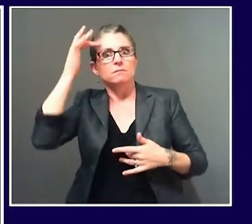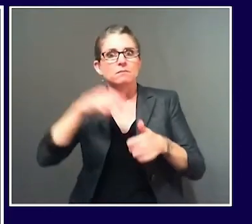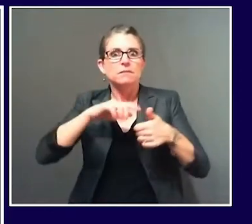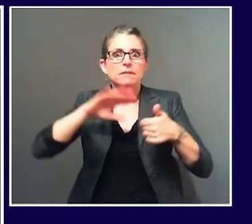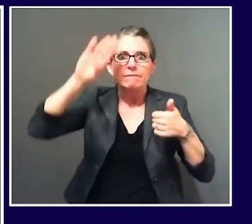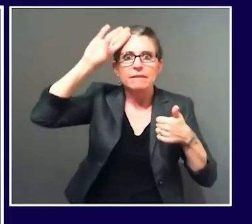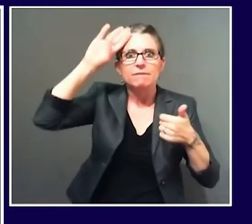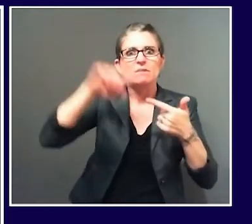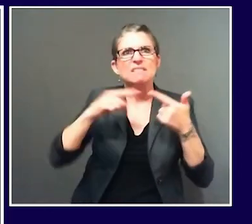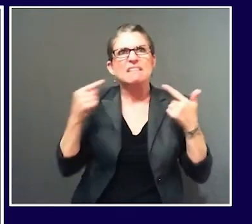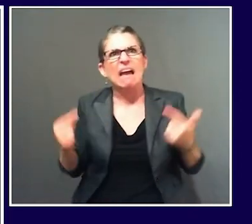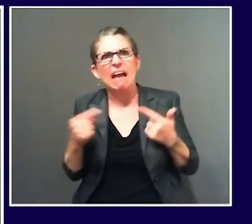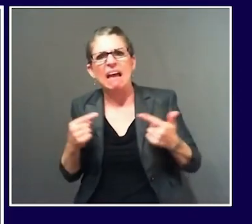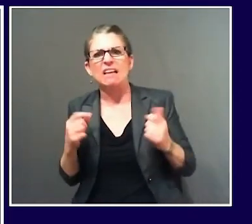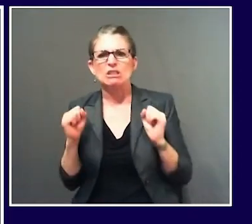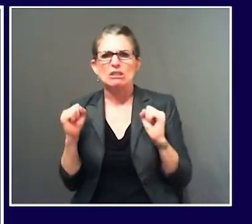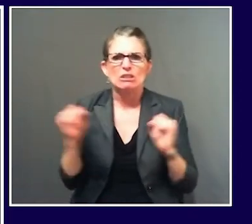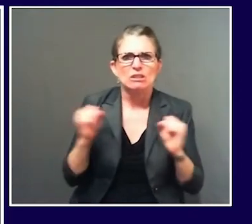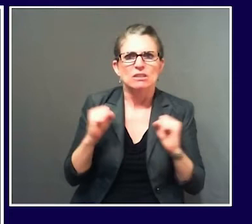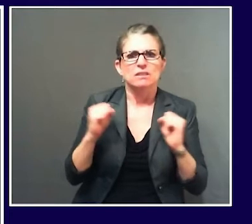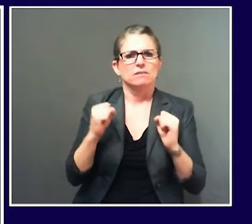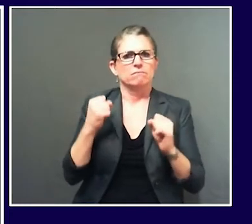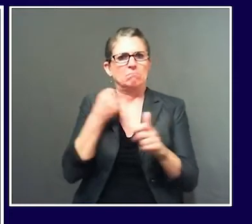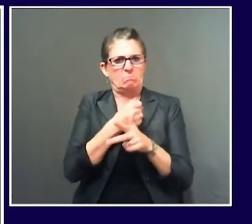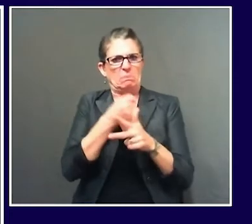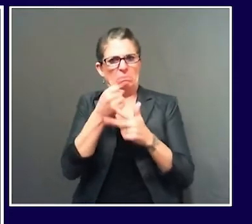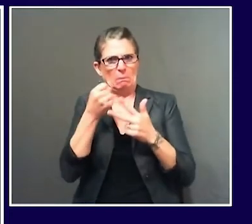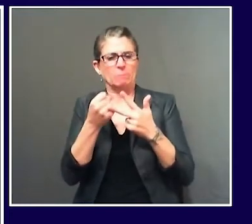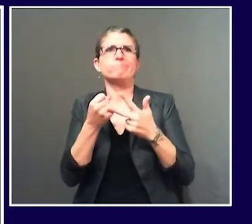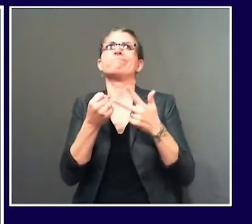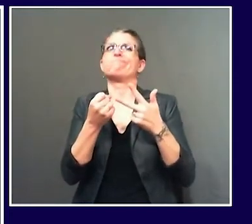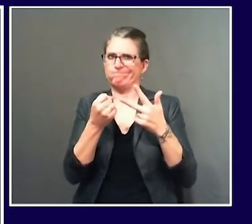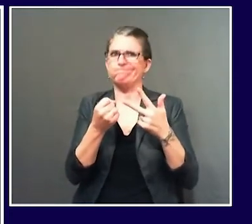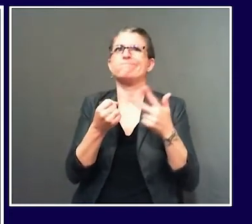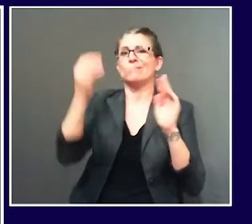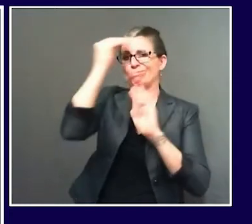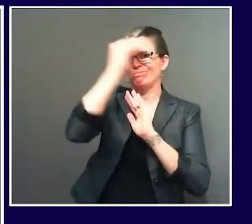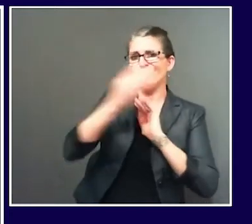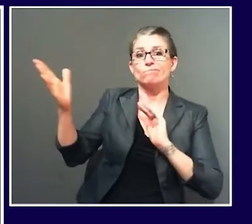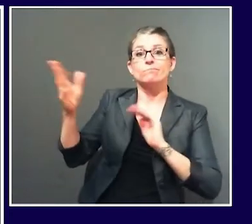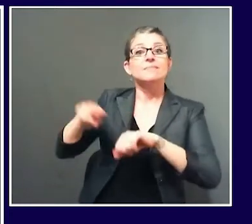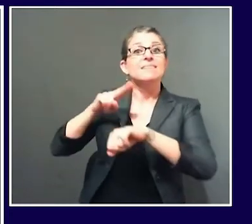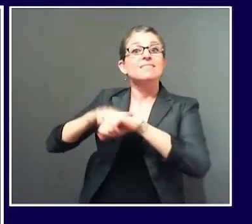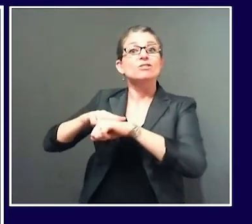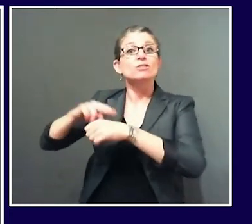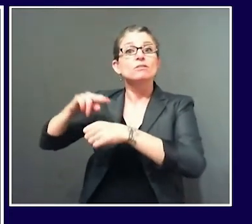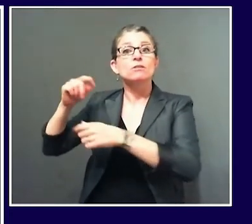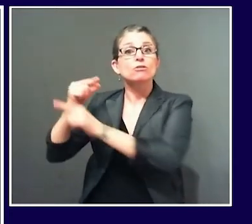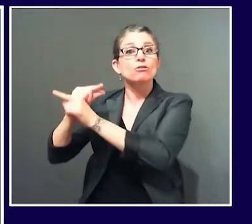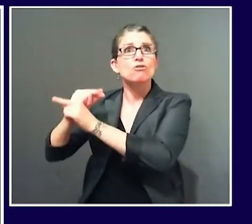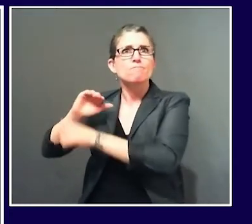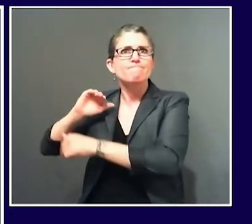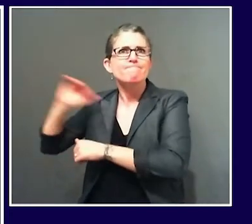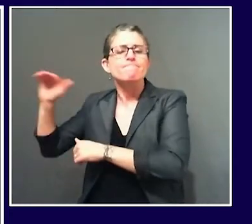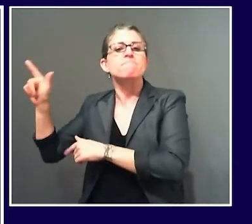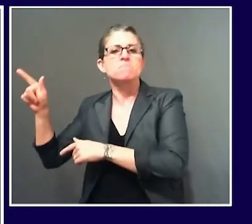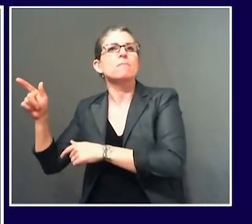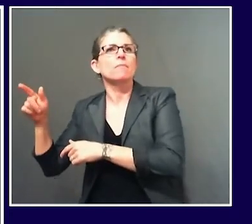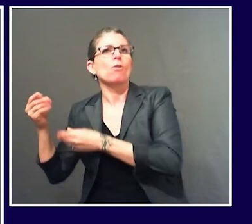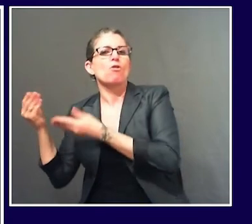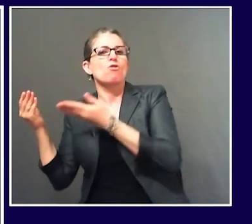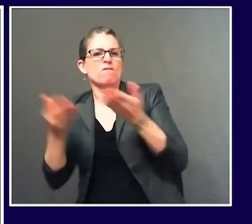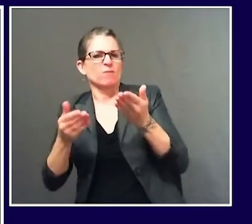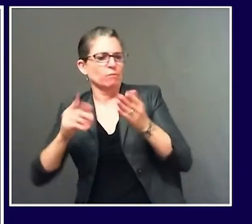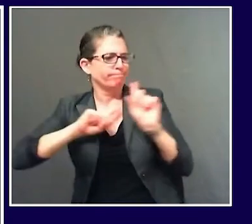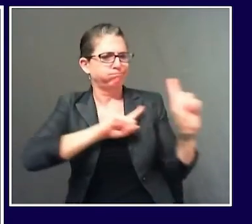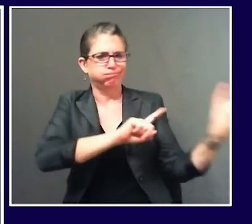We immediately worked with our colleagues in the National Guard to offer all of those individuals who are exhibiting symptoms testing for